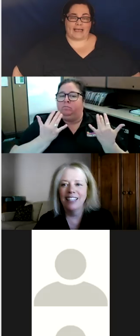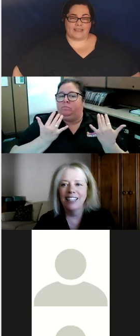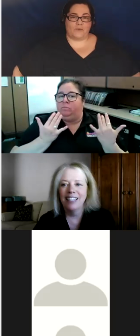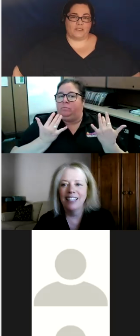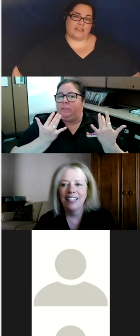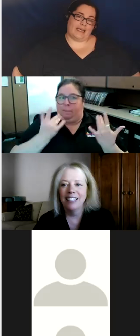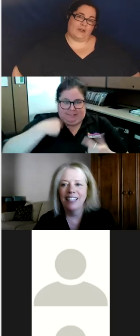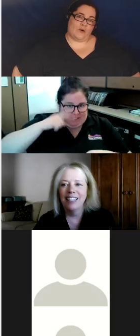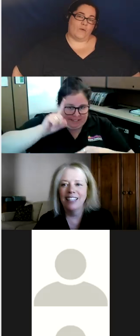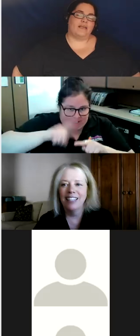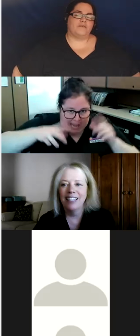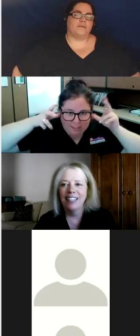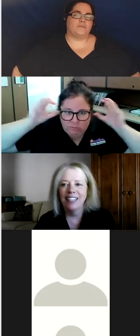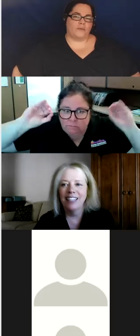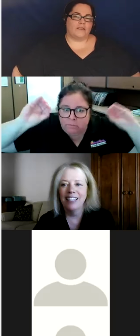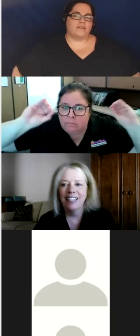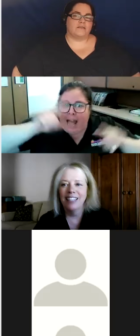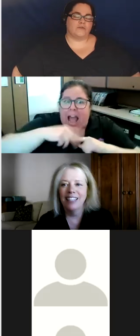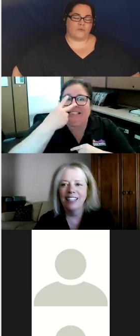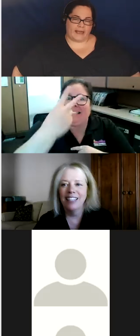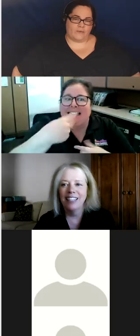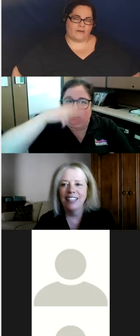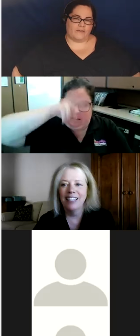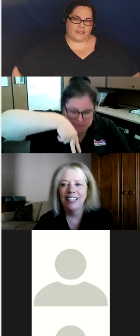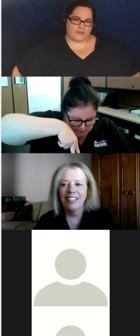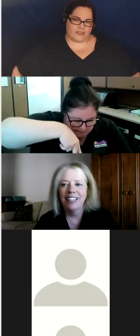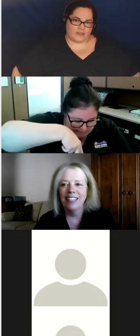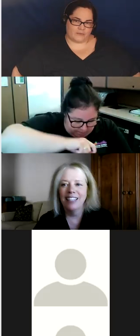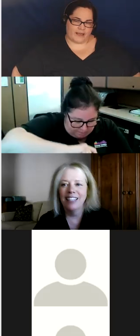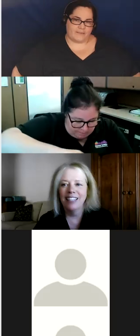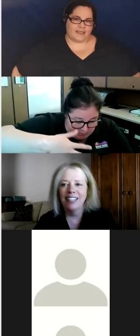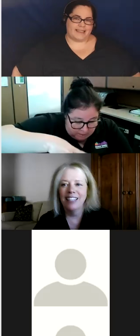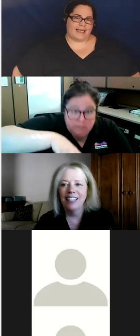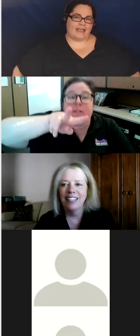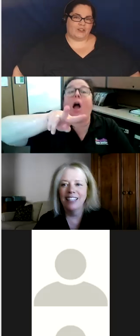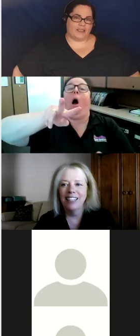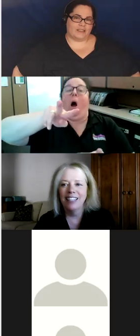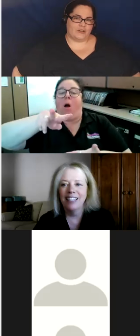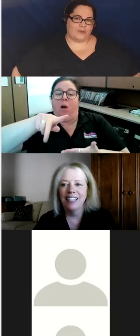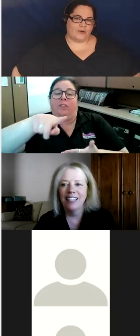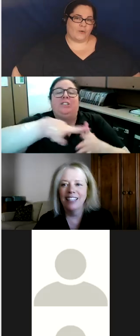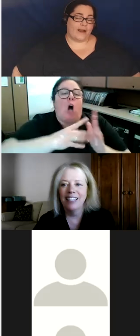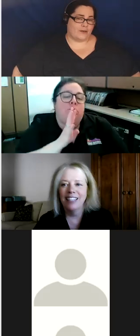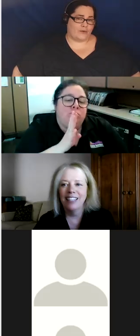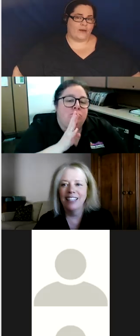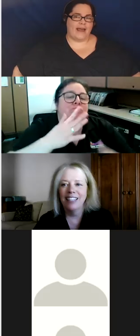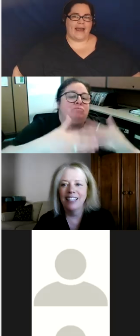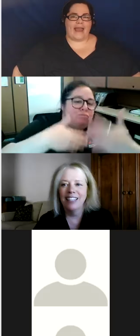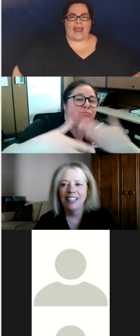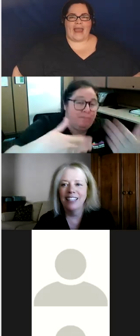you ask someone to take a note, give them a moment to write whatever it is you said to write, because they can't look at the interpreter or at